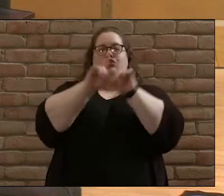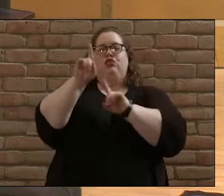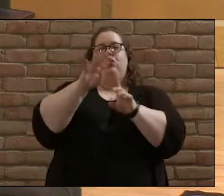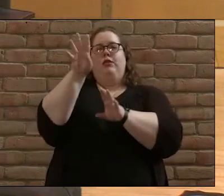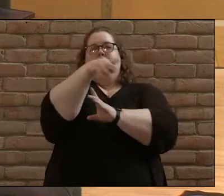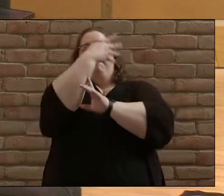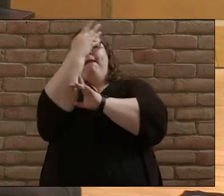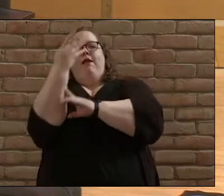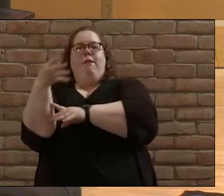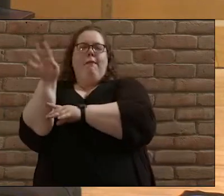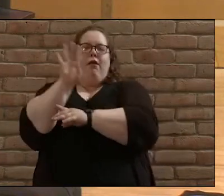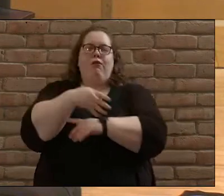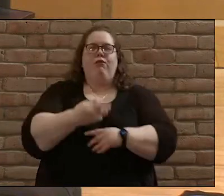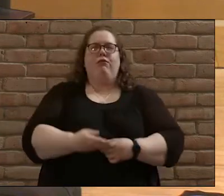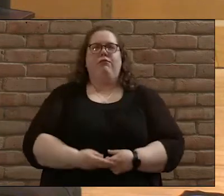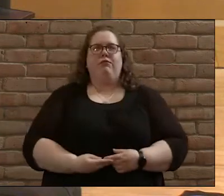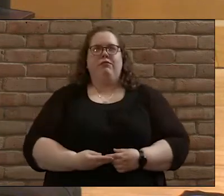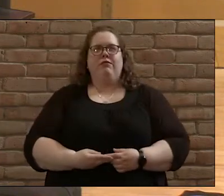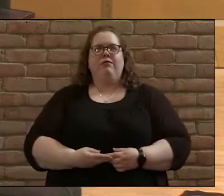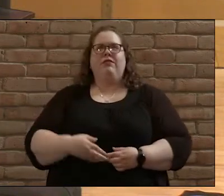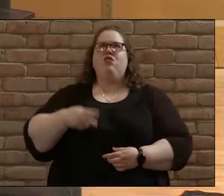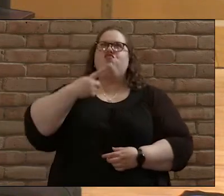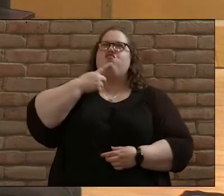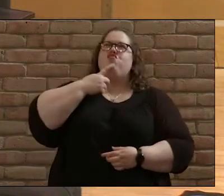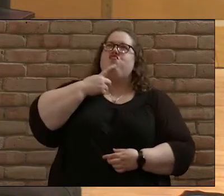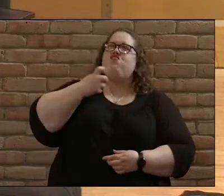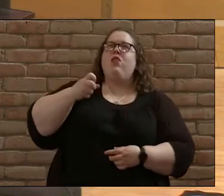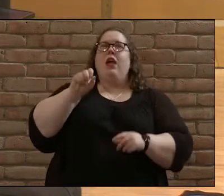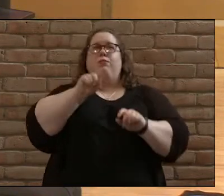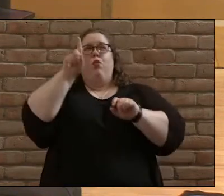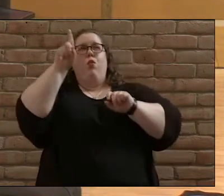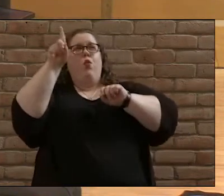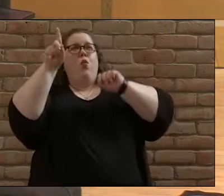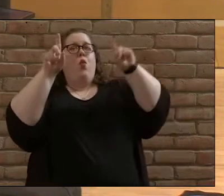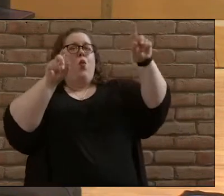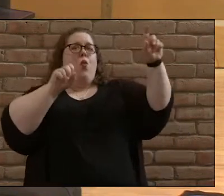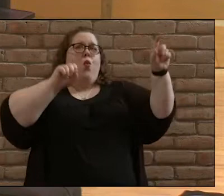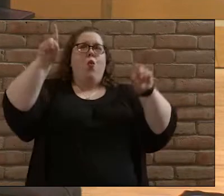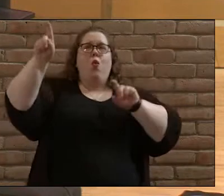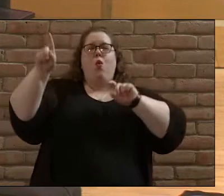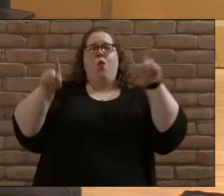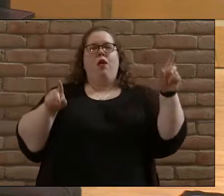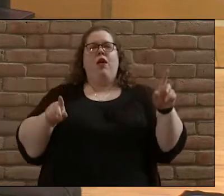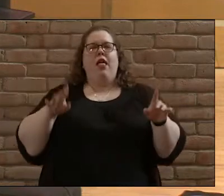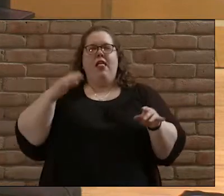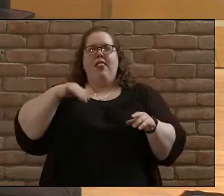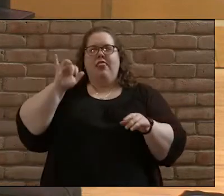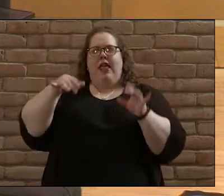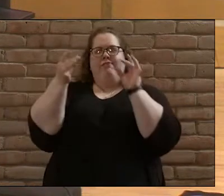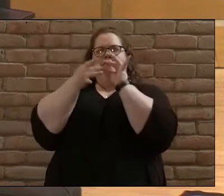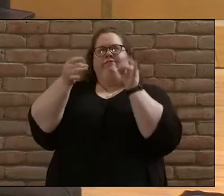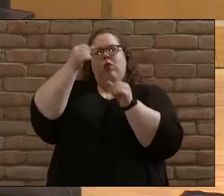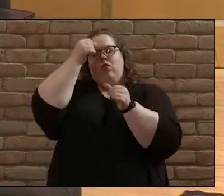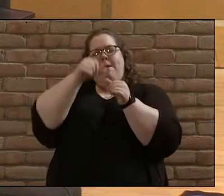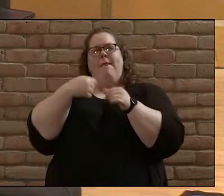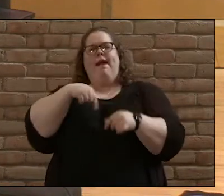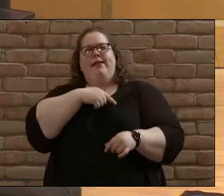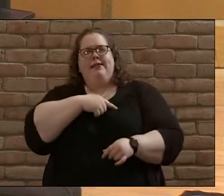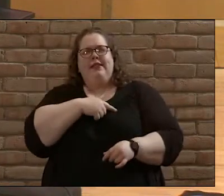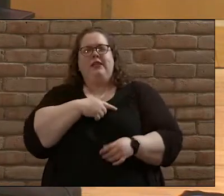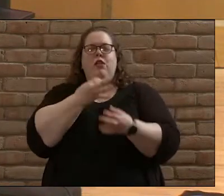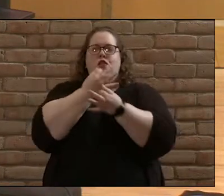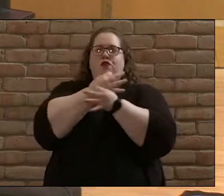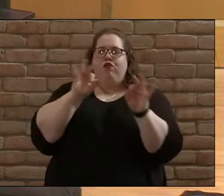bombs bursting in air, that reminds us of the freedom that was purchased through